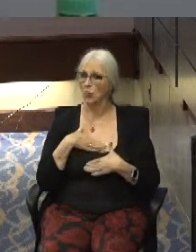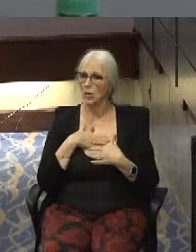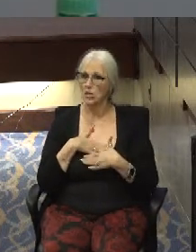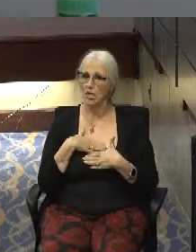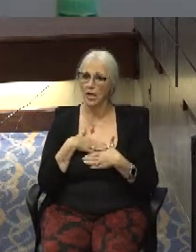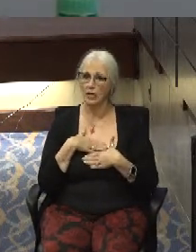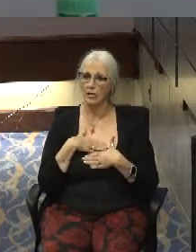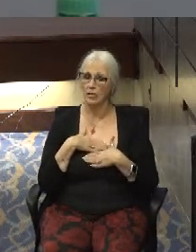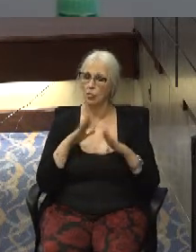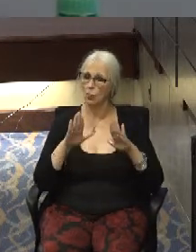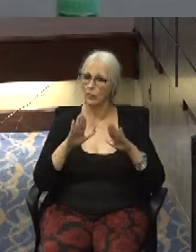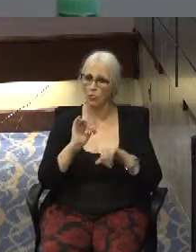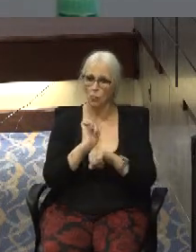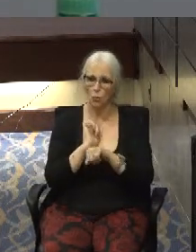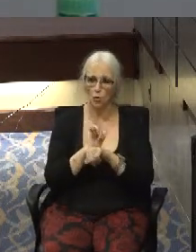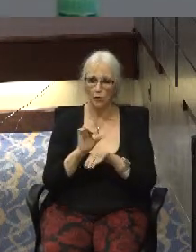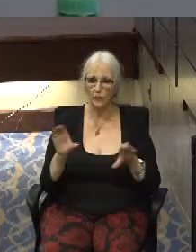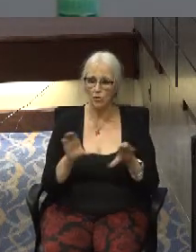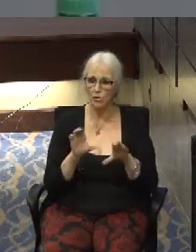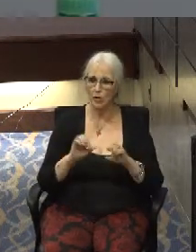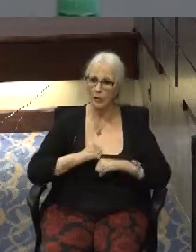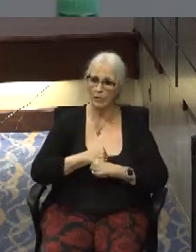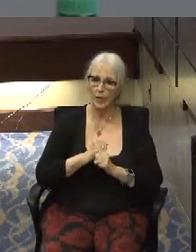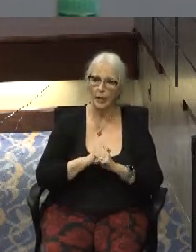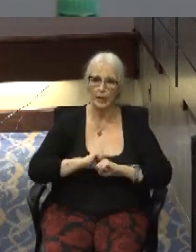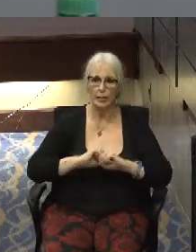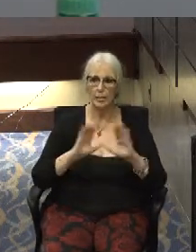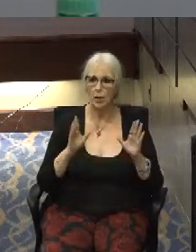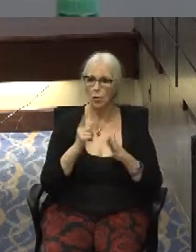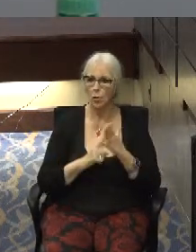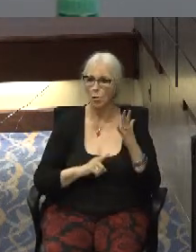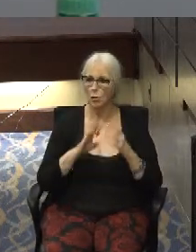work that you've done to kind of clarify what we're talking about.